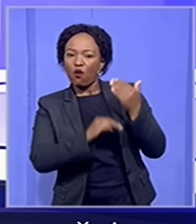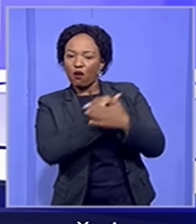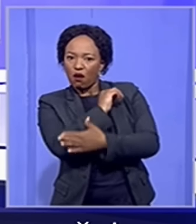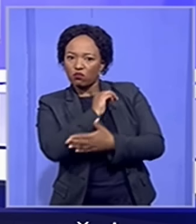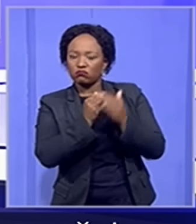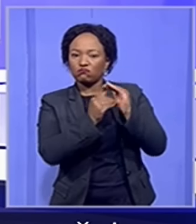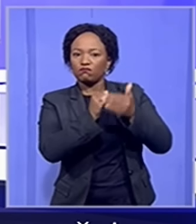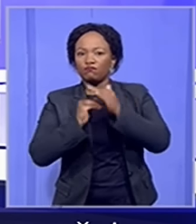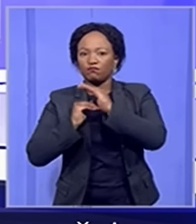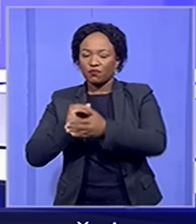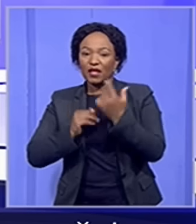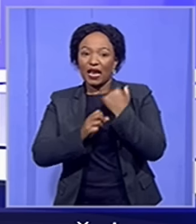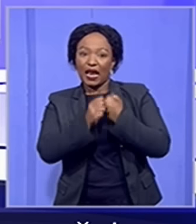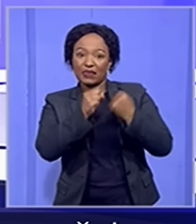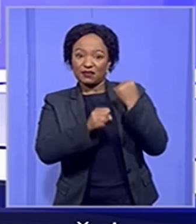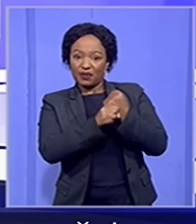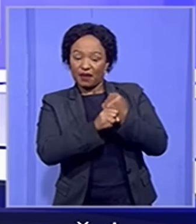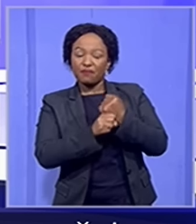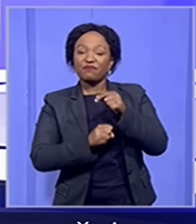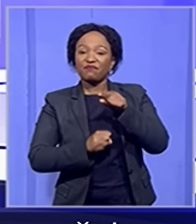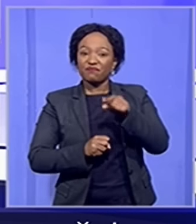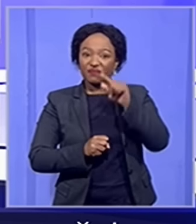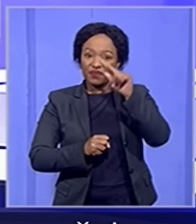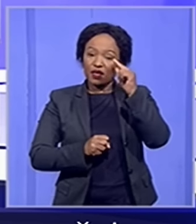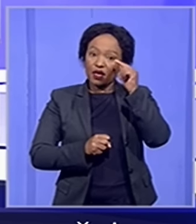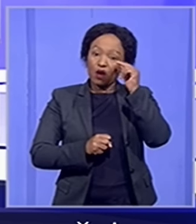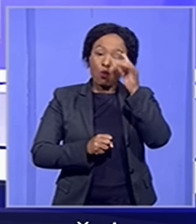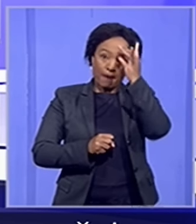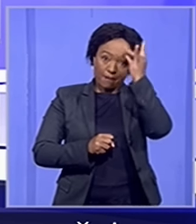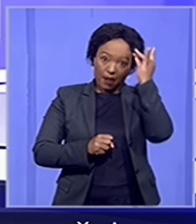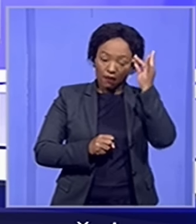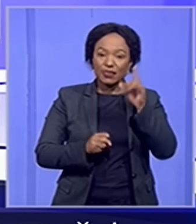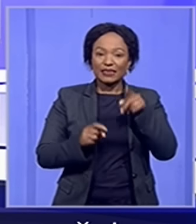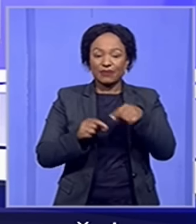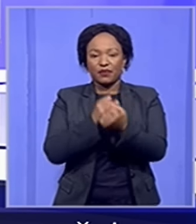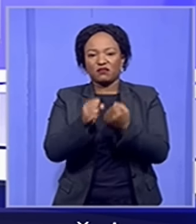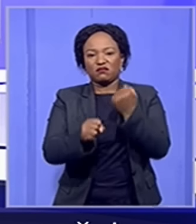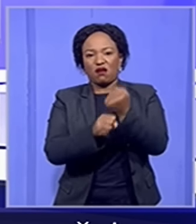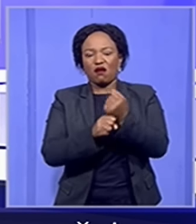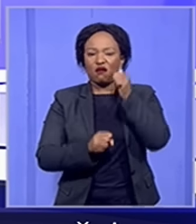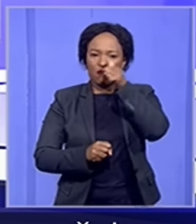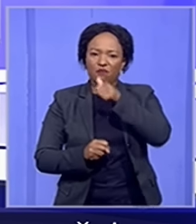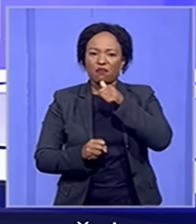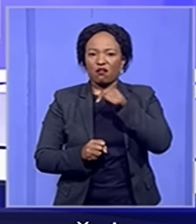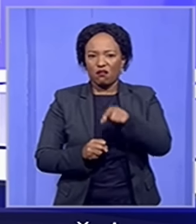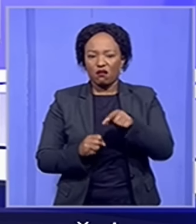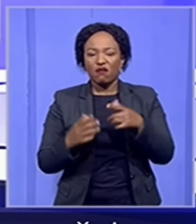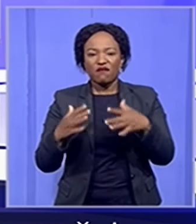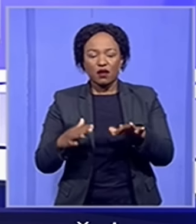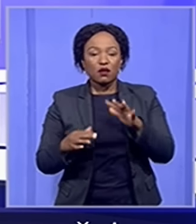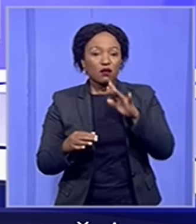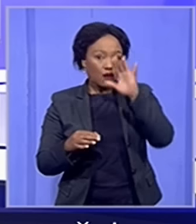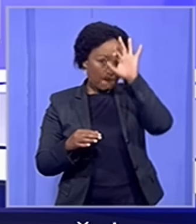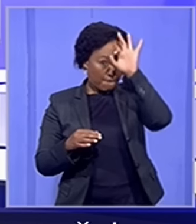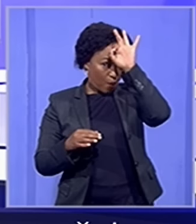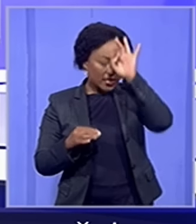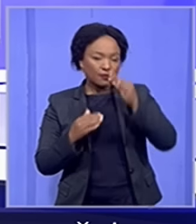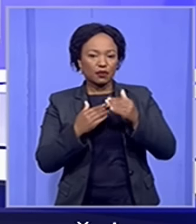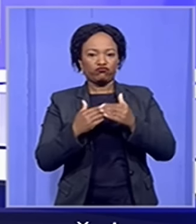ga Moranang 2023 le Hlakola 2024. O hlohleleditše maphodisa go tšea dikgato tša